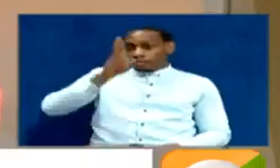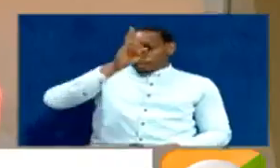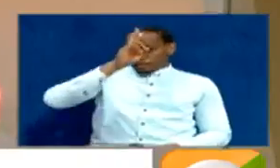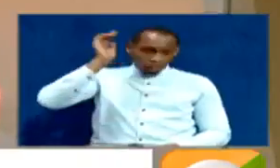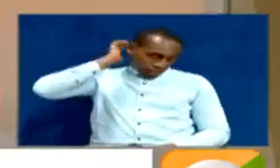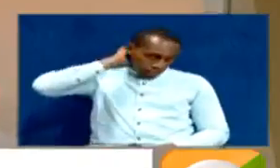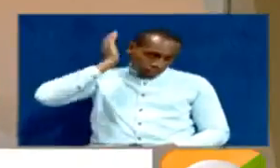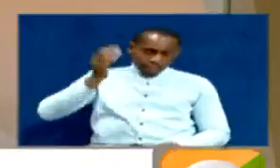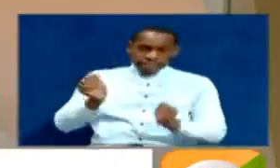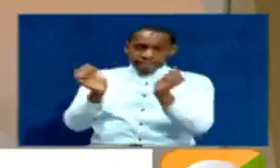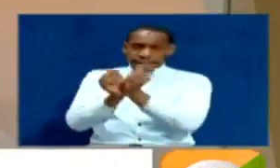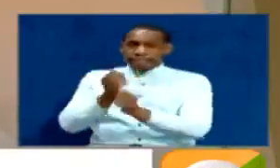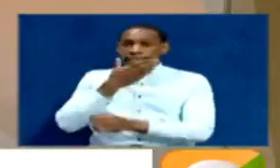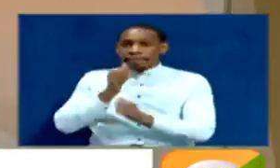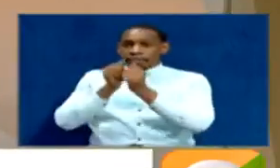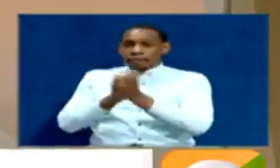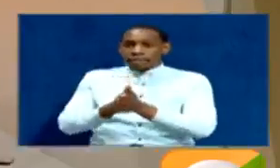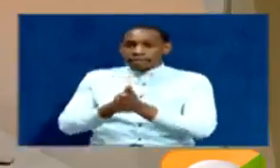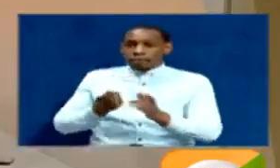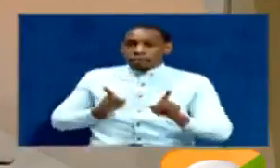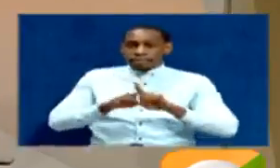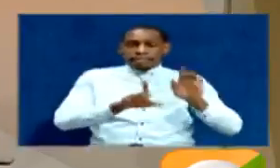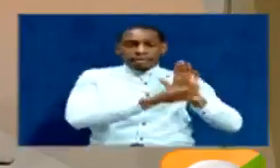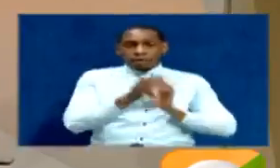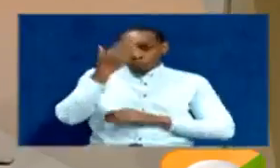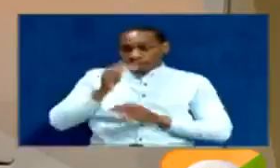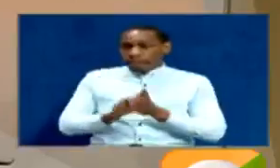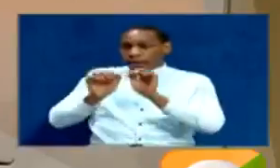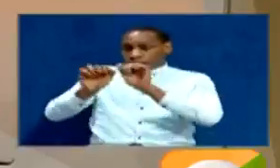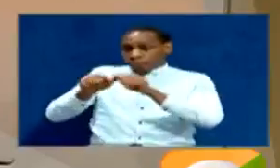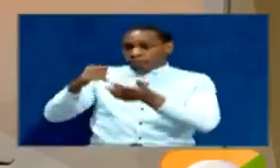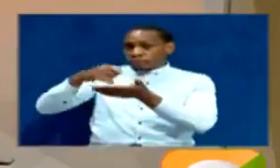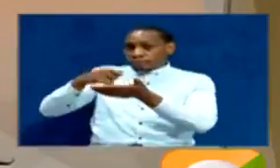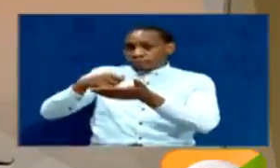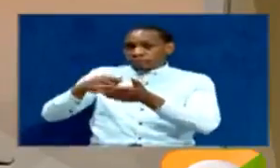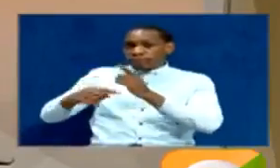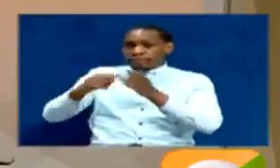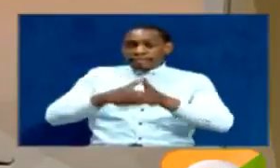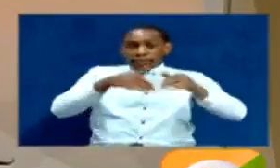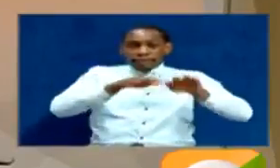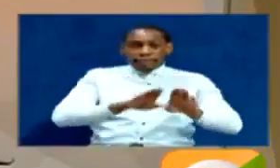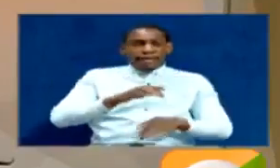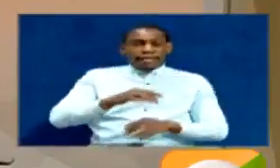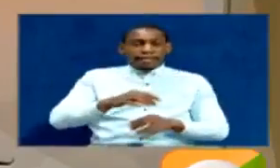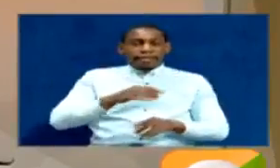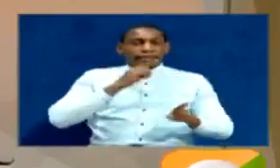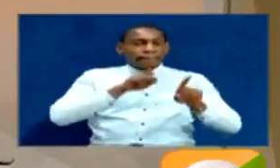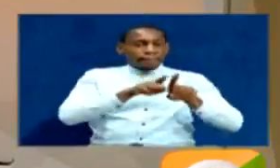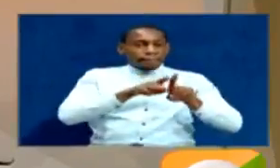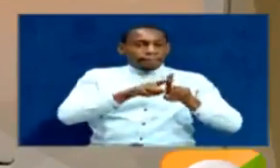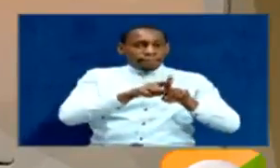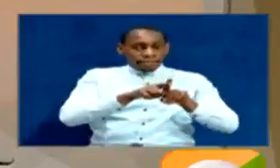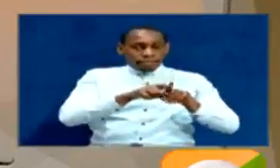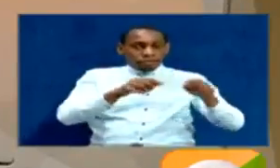Police in Muranga are holding a man and his sister-in-law over alleged involvement in the killing and burial of his brother in a pit latrine